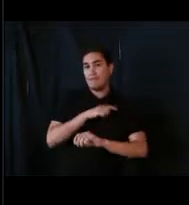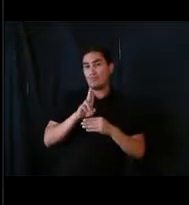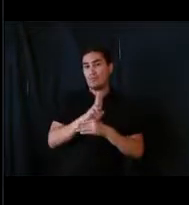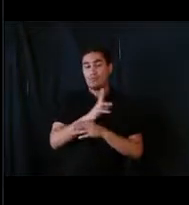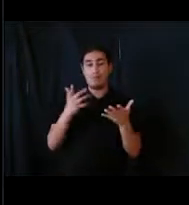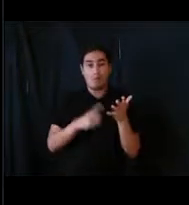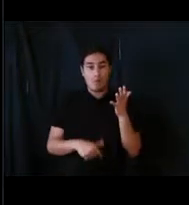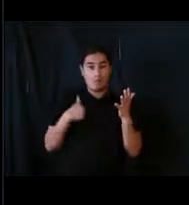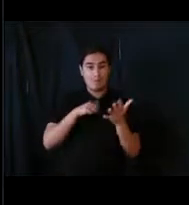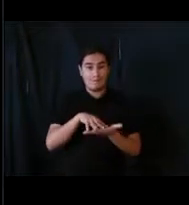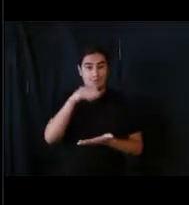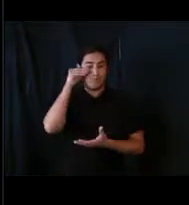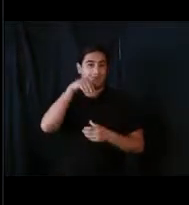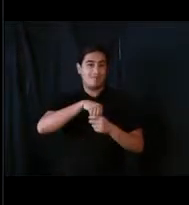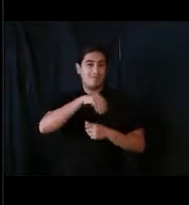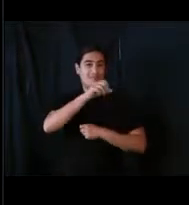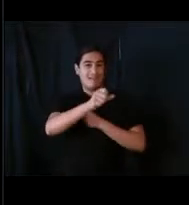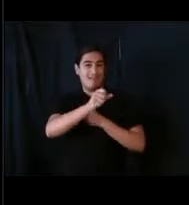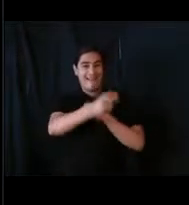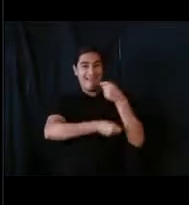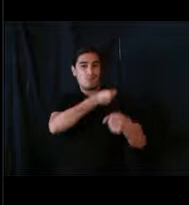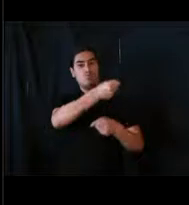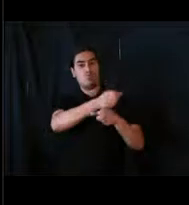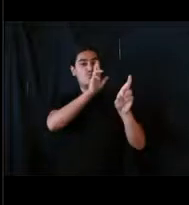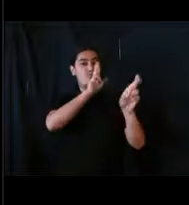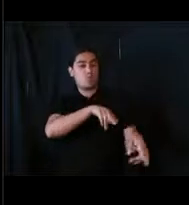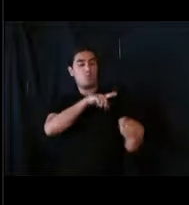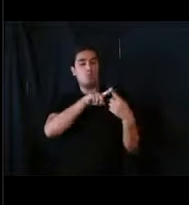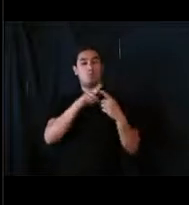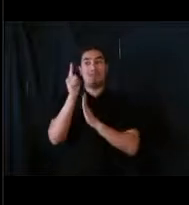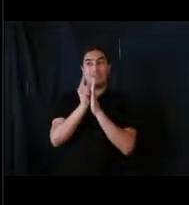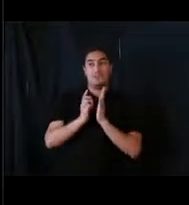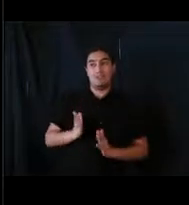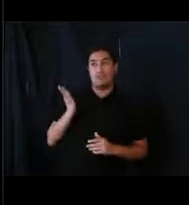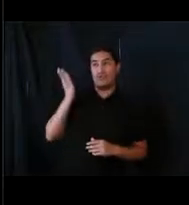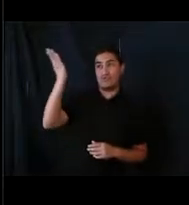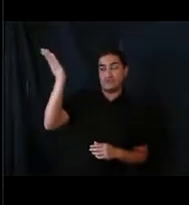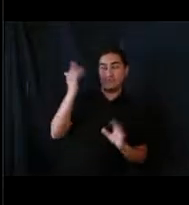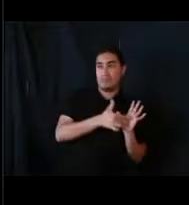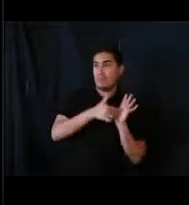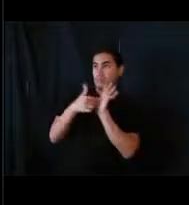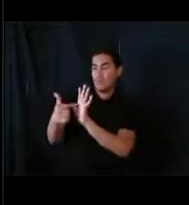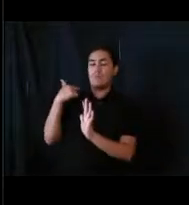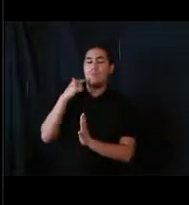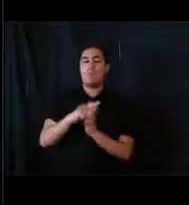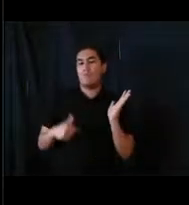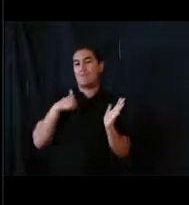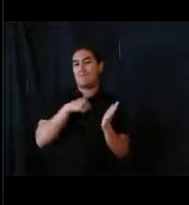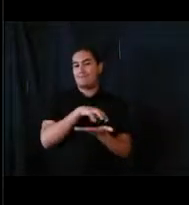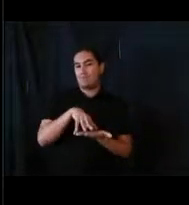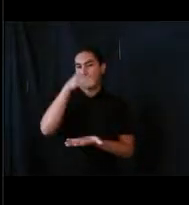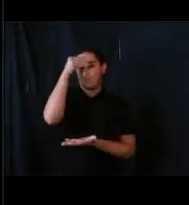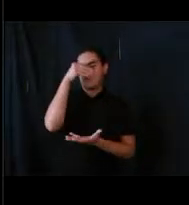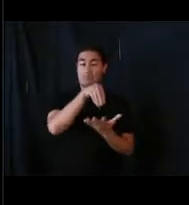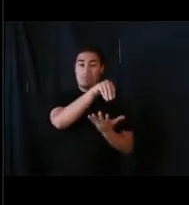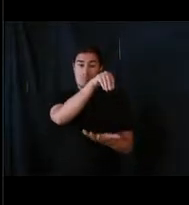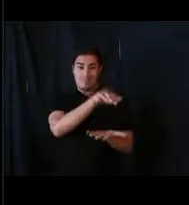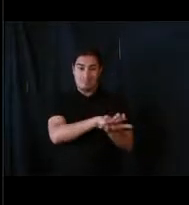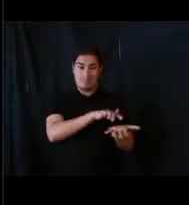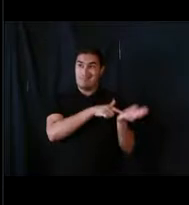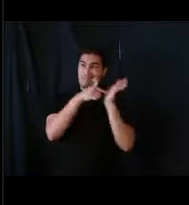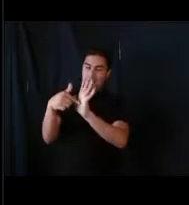commission's annual report to the legislature and taking uh what we learned and putting it in that and then